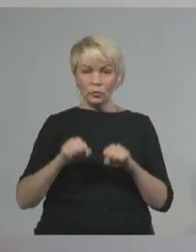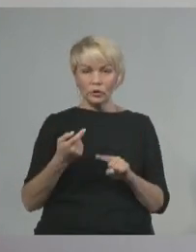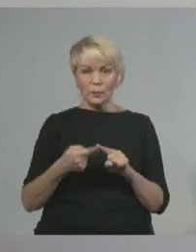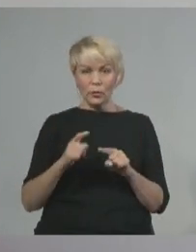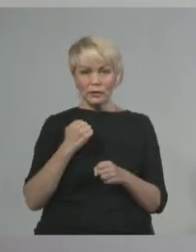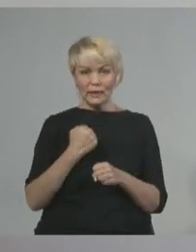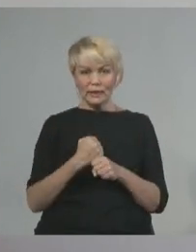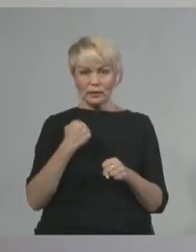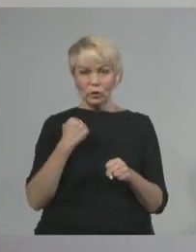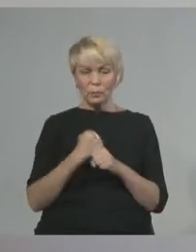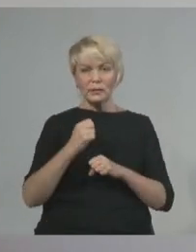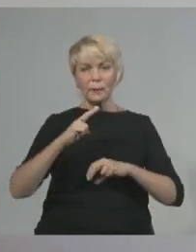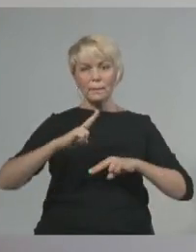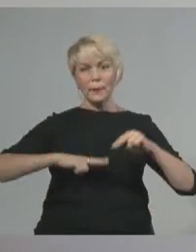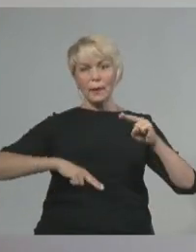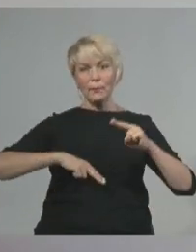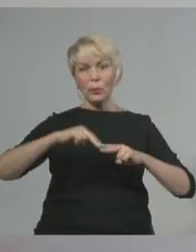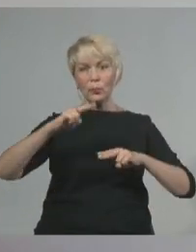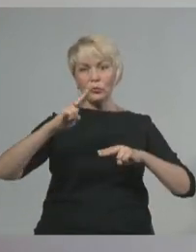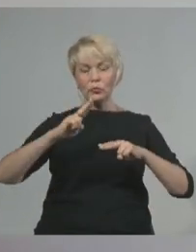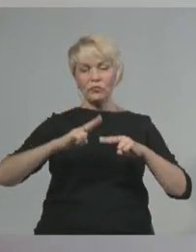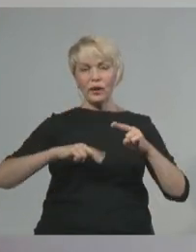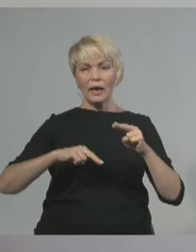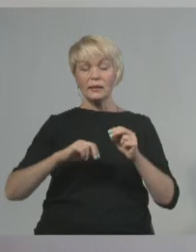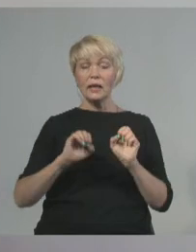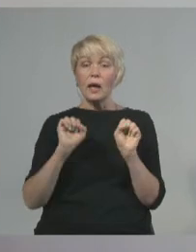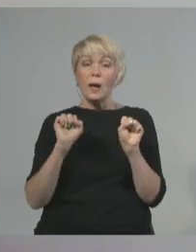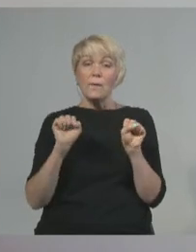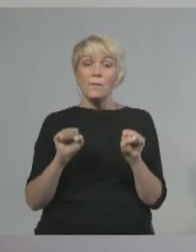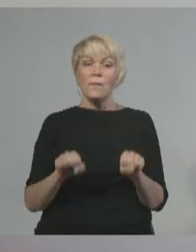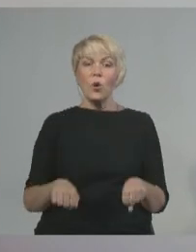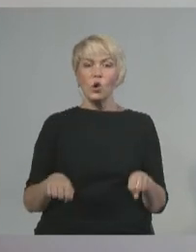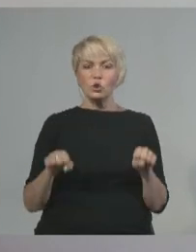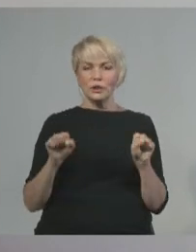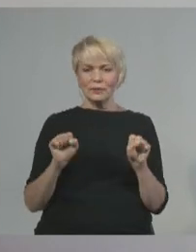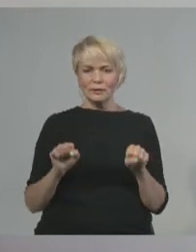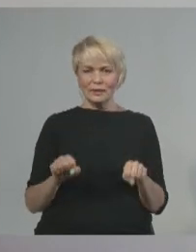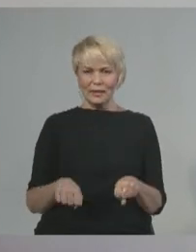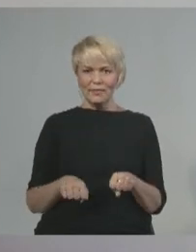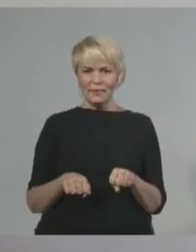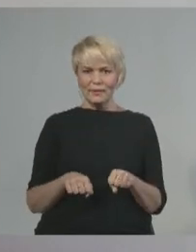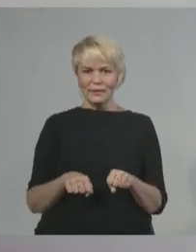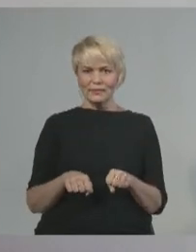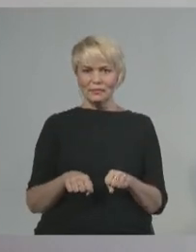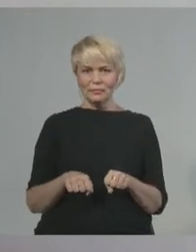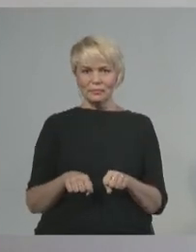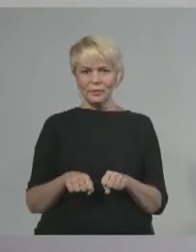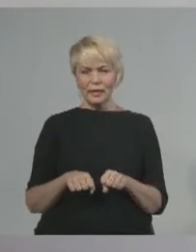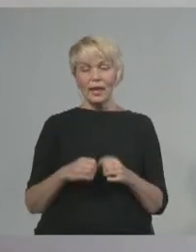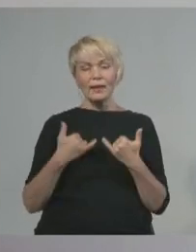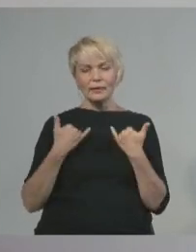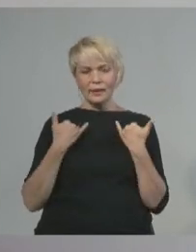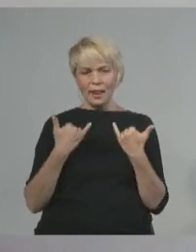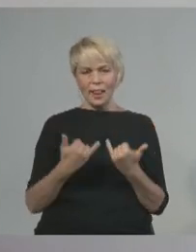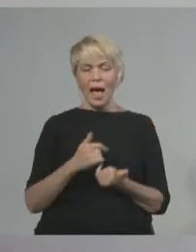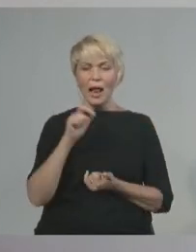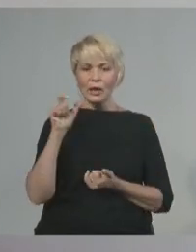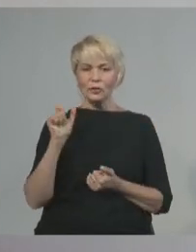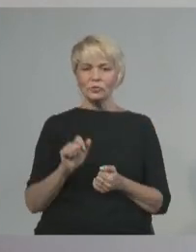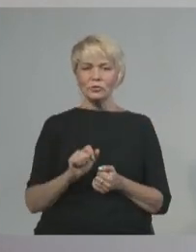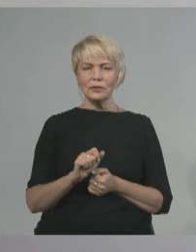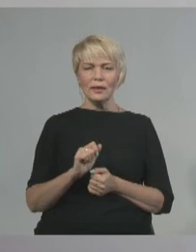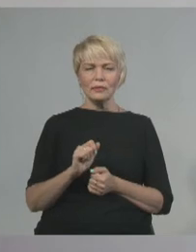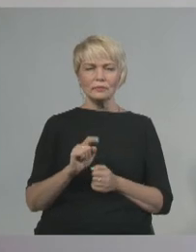this uh ability and instill in people the importance of uh critical thinking of descent of